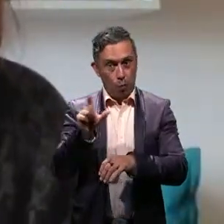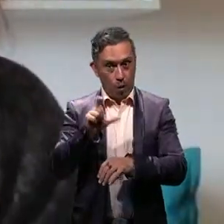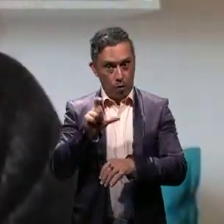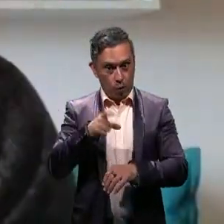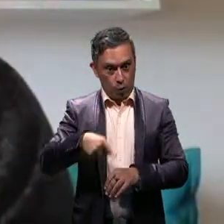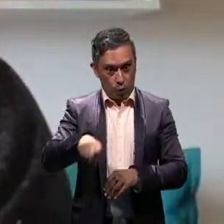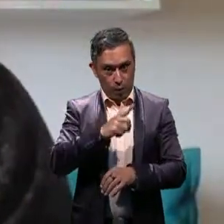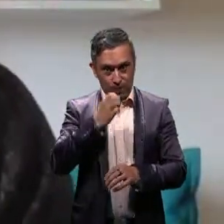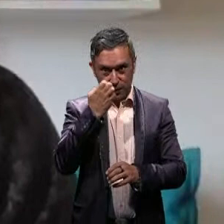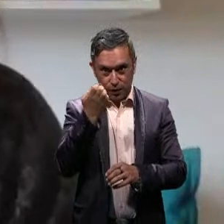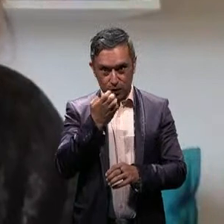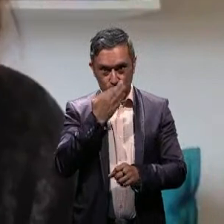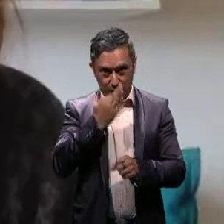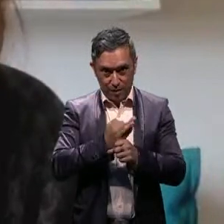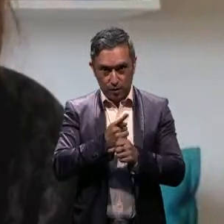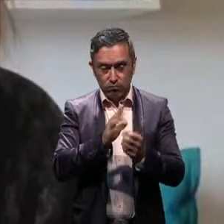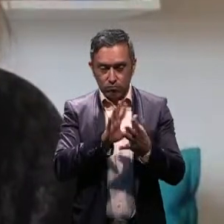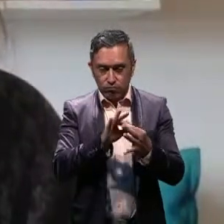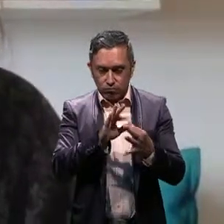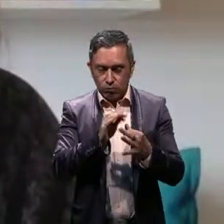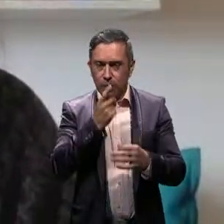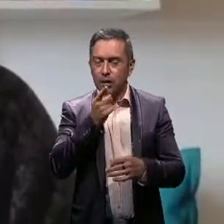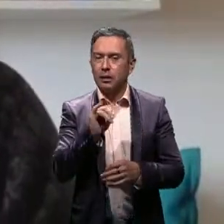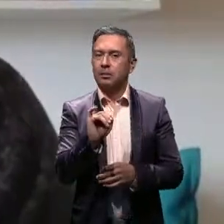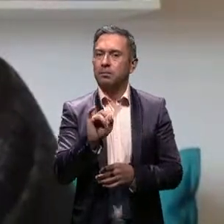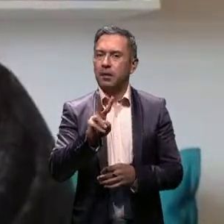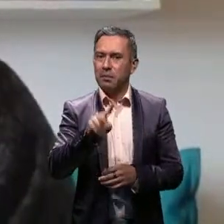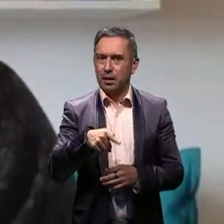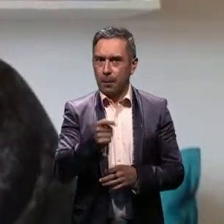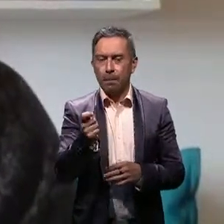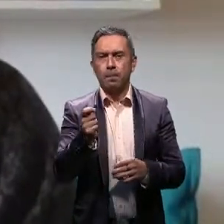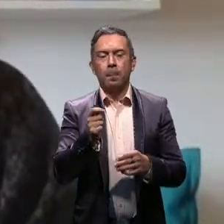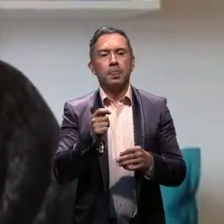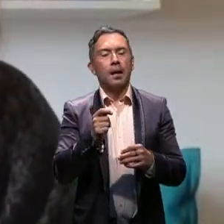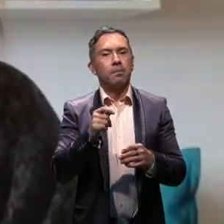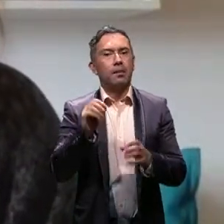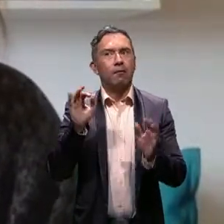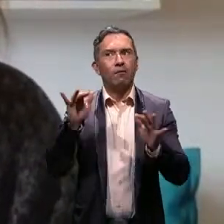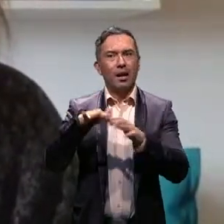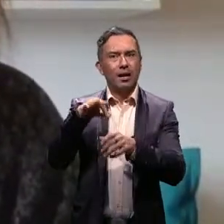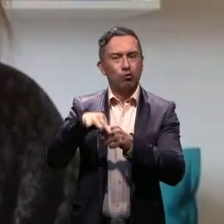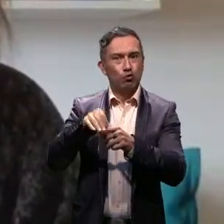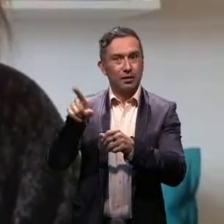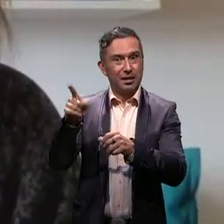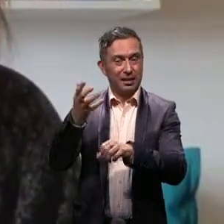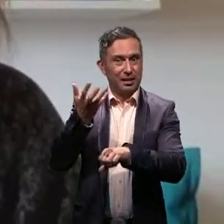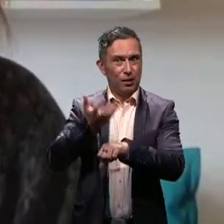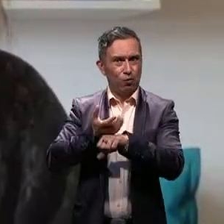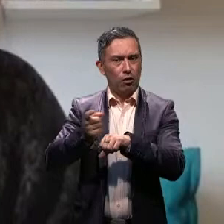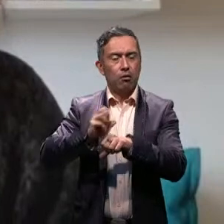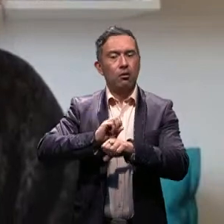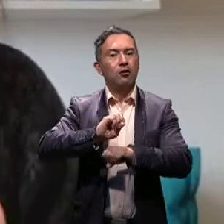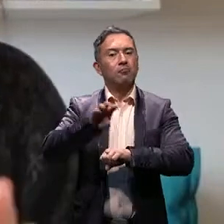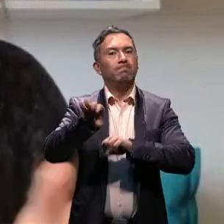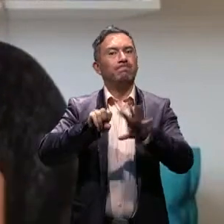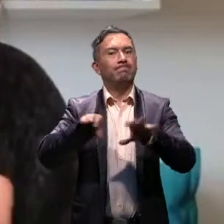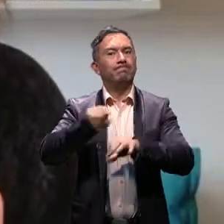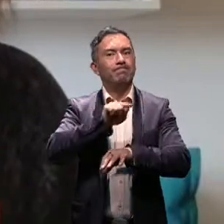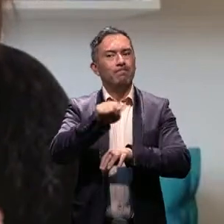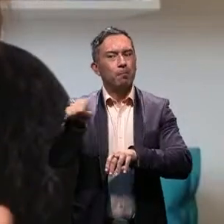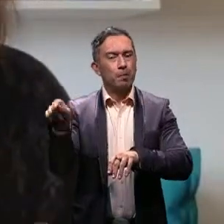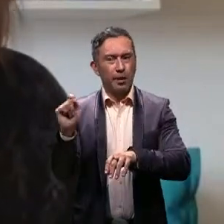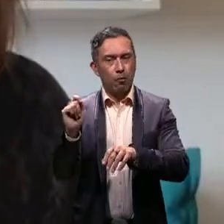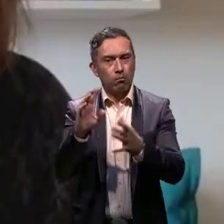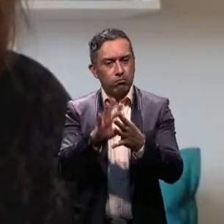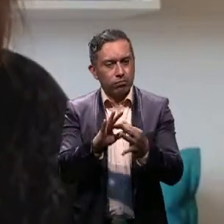you talk to students about the fact that elections are so decentralized in the US,